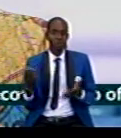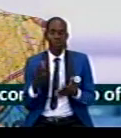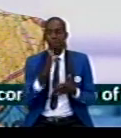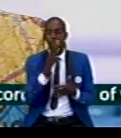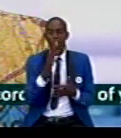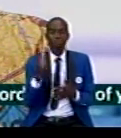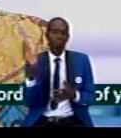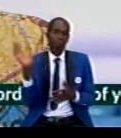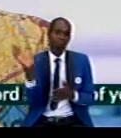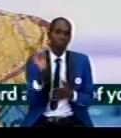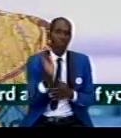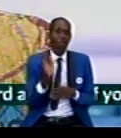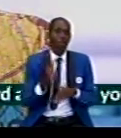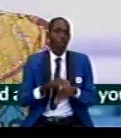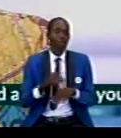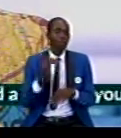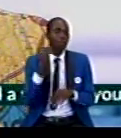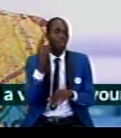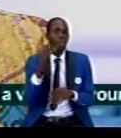went to a nearby clinic,